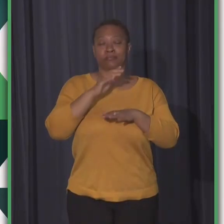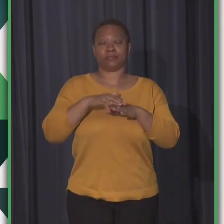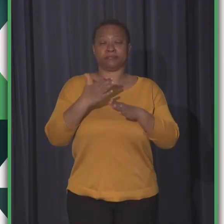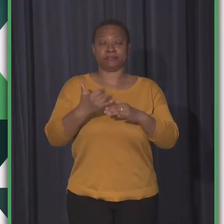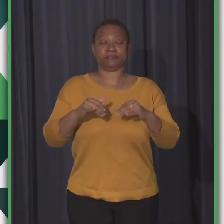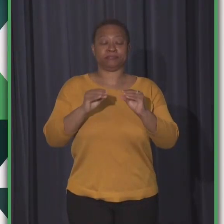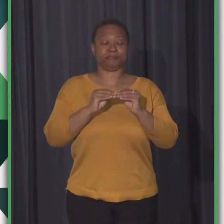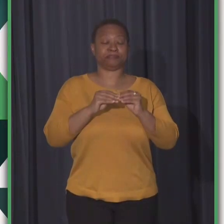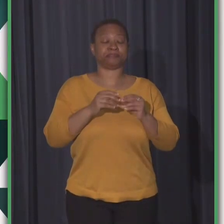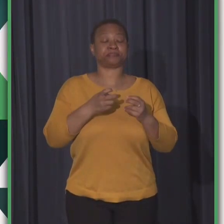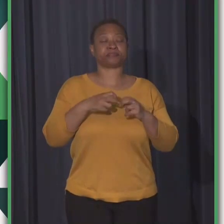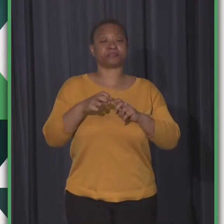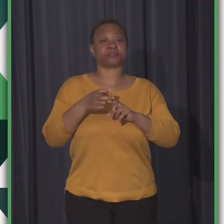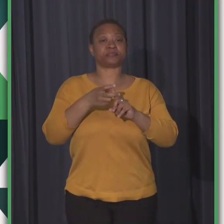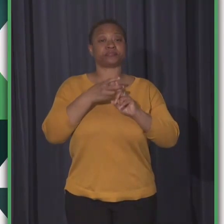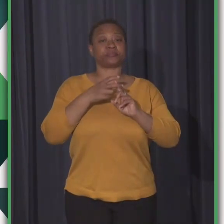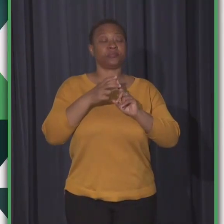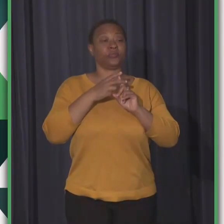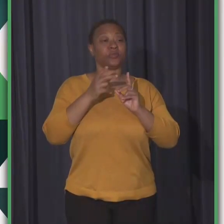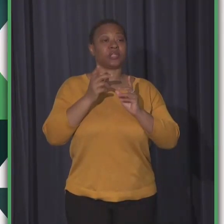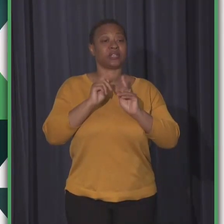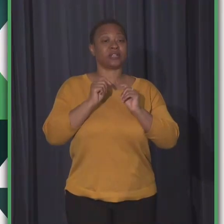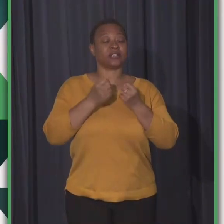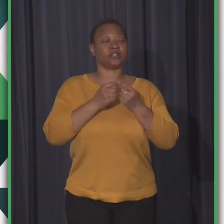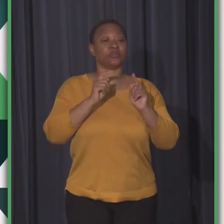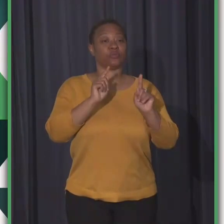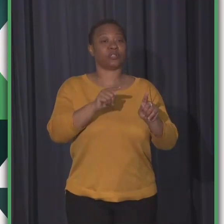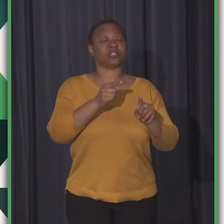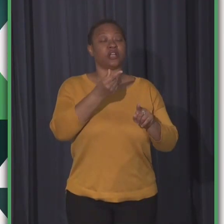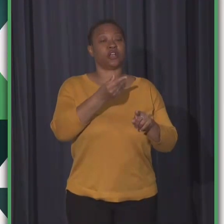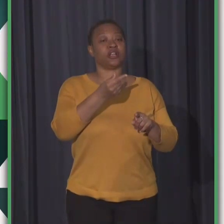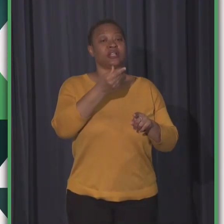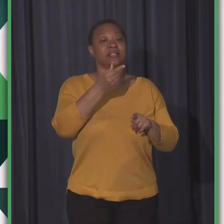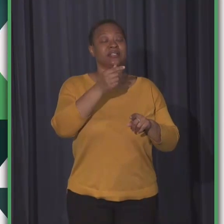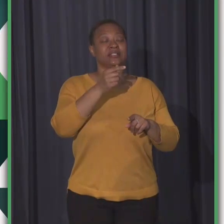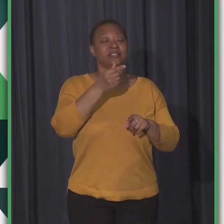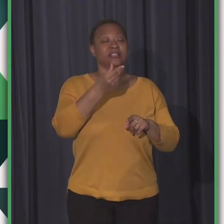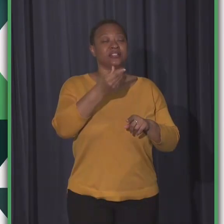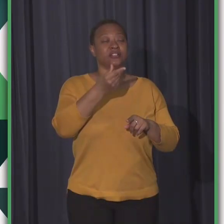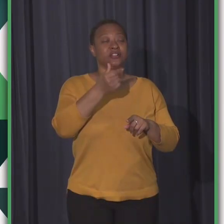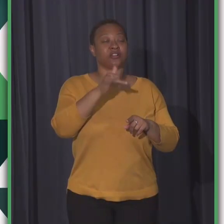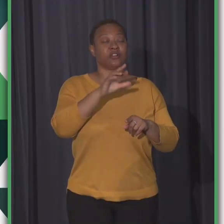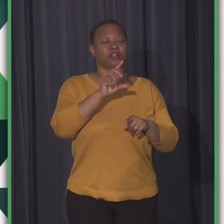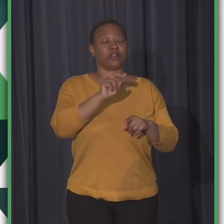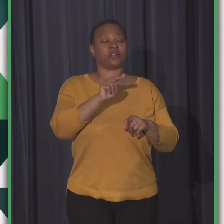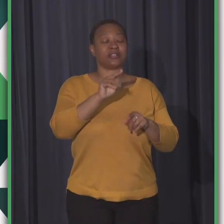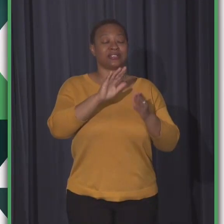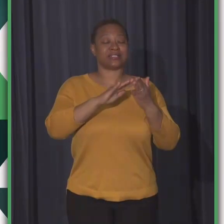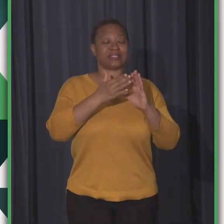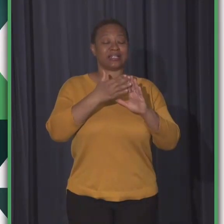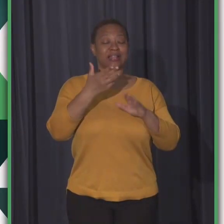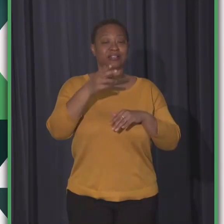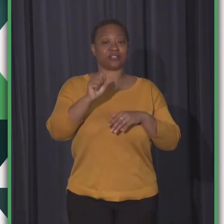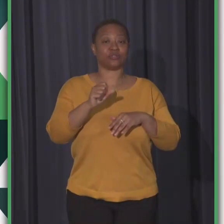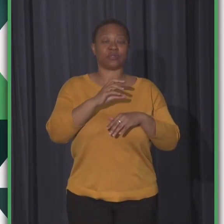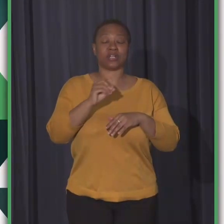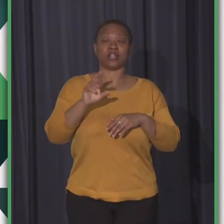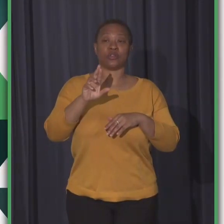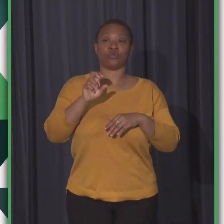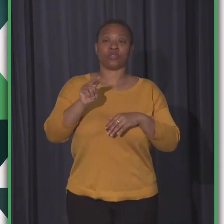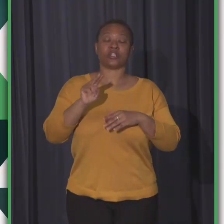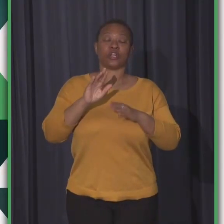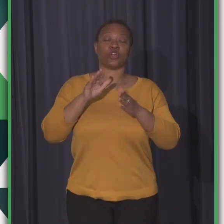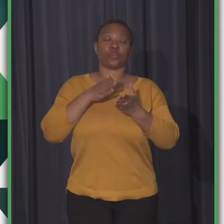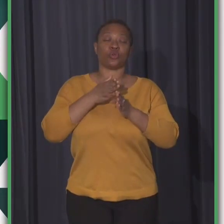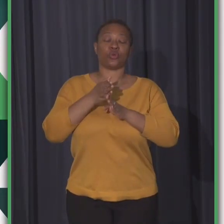Transitioning to recruiting, today the recruiting team attended the Garden City High School Fair, the Wayne State Criminal Justice Fair, and the Renaissance High School